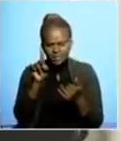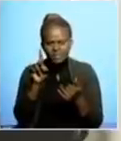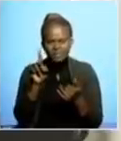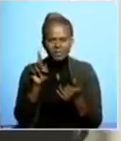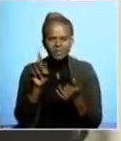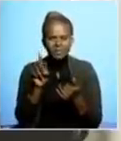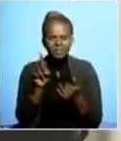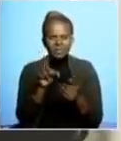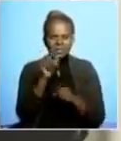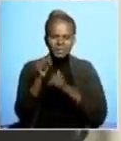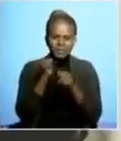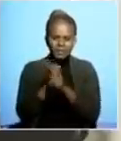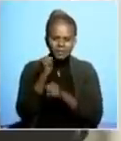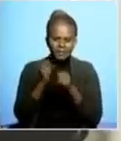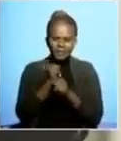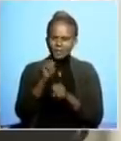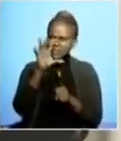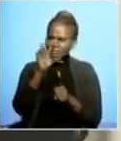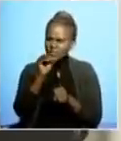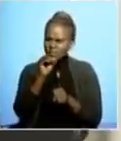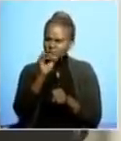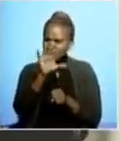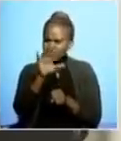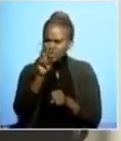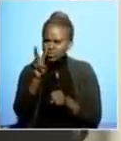contract over years, $52 million